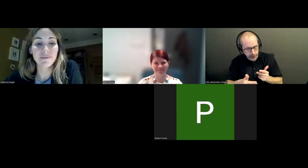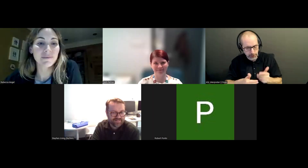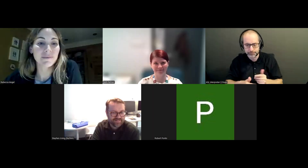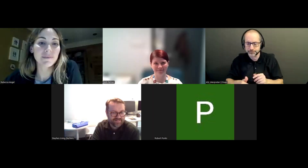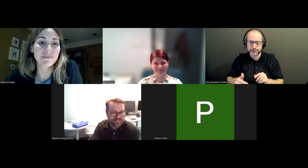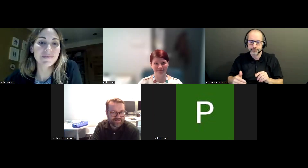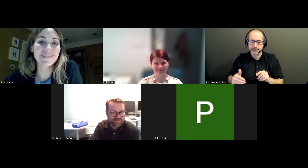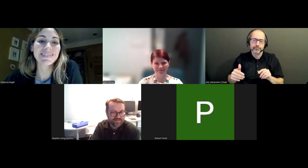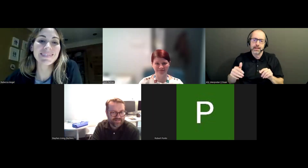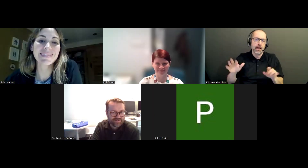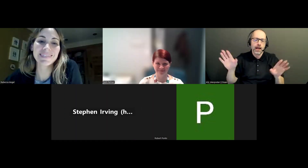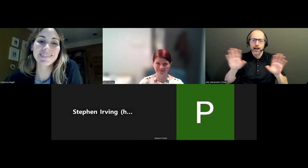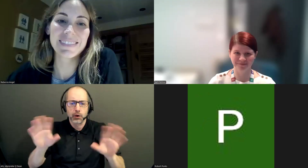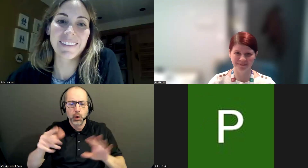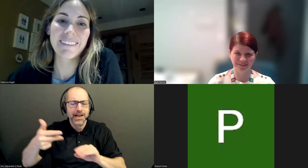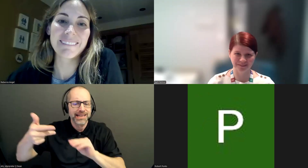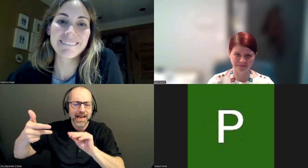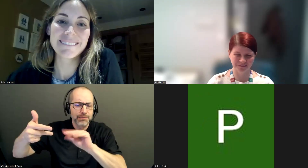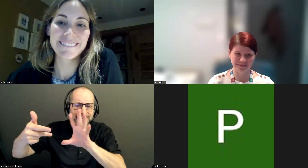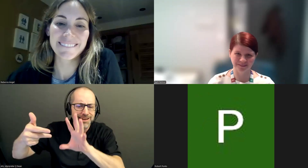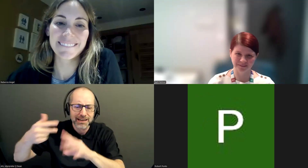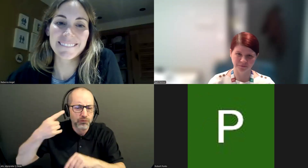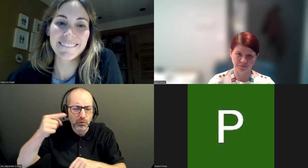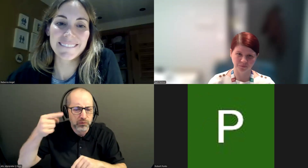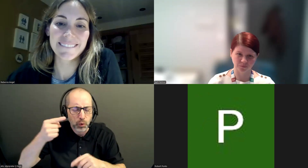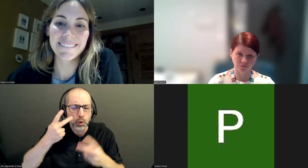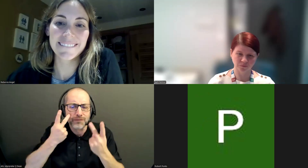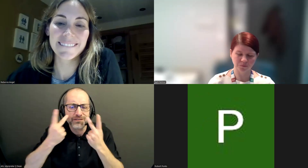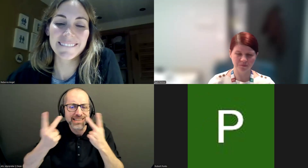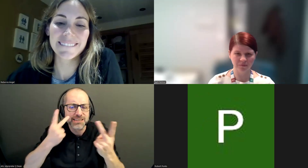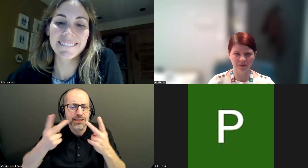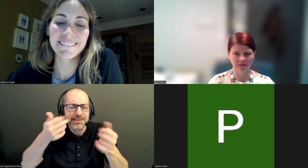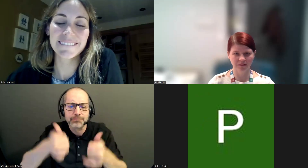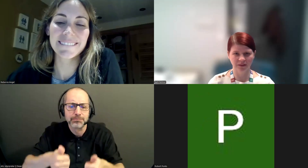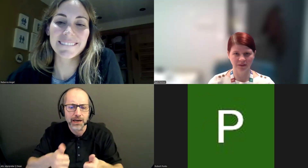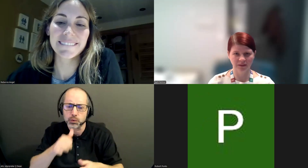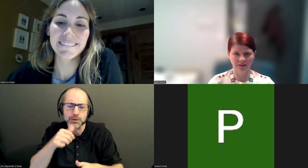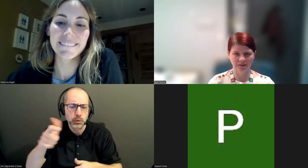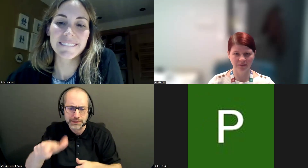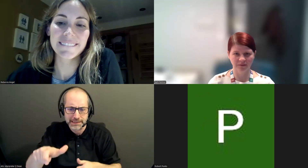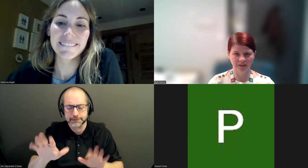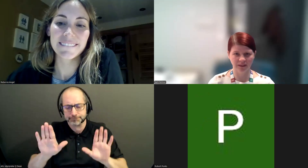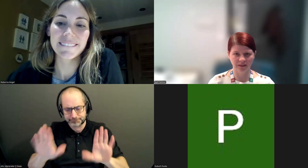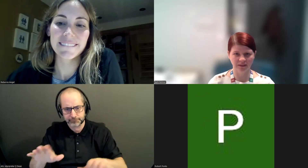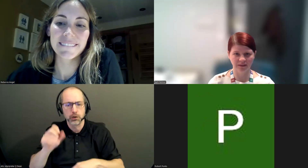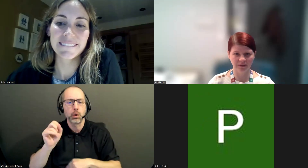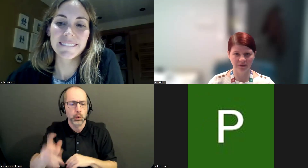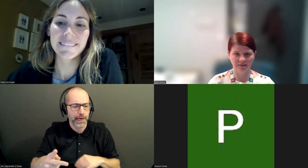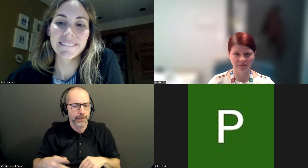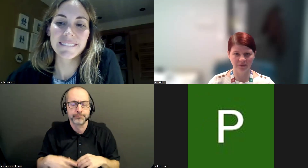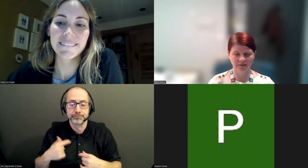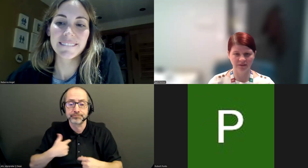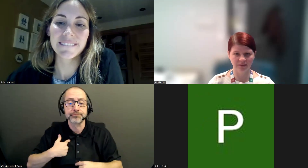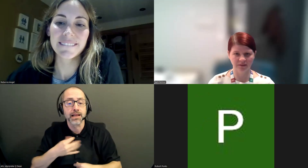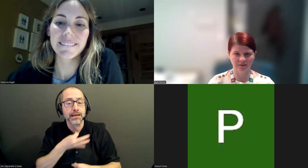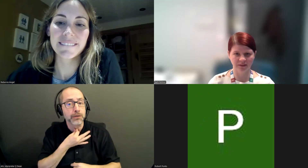visually impaired, so the camera doesn't really do us much good. But anyway, what I was curious